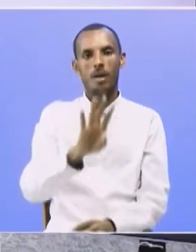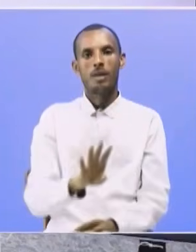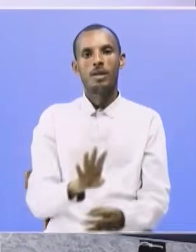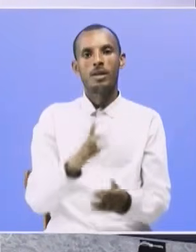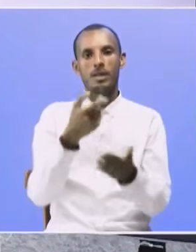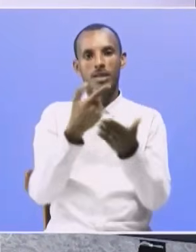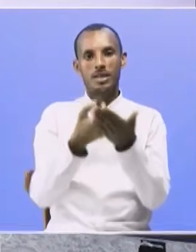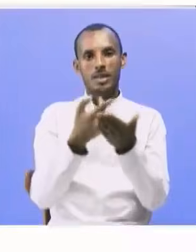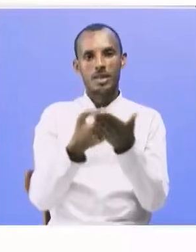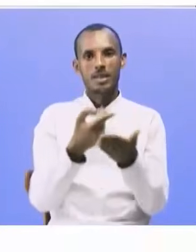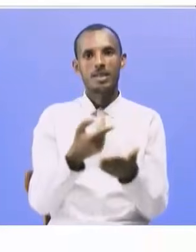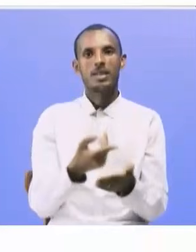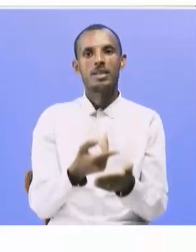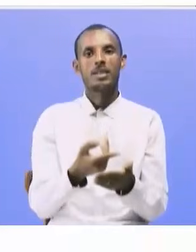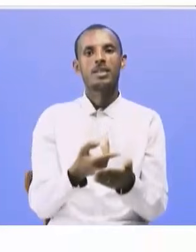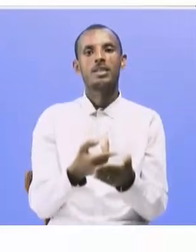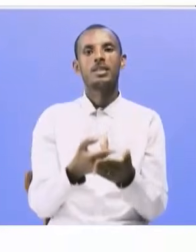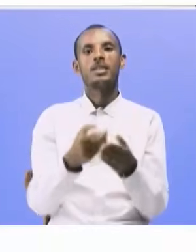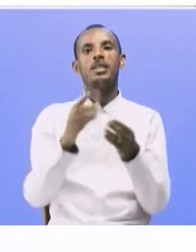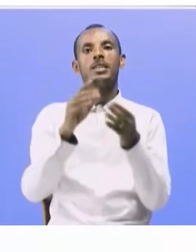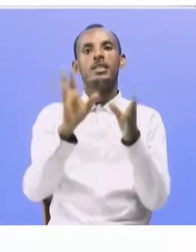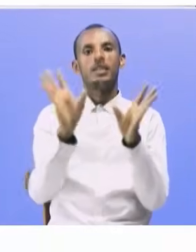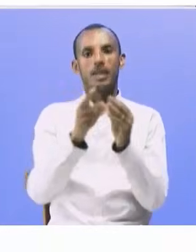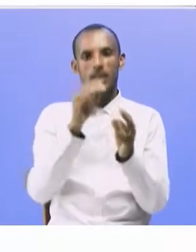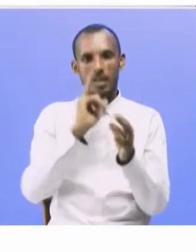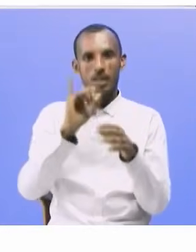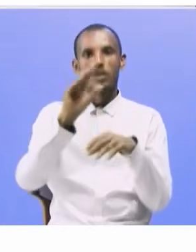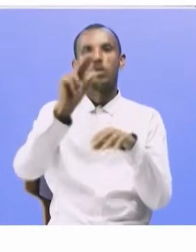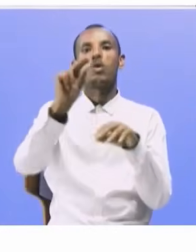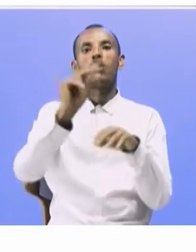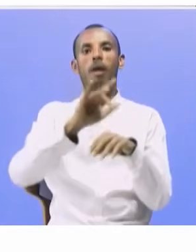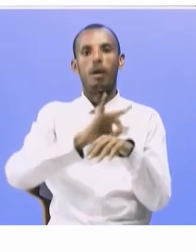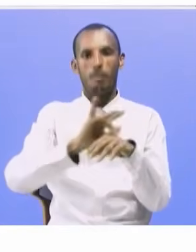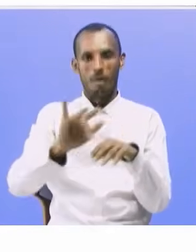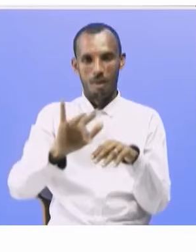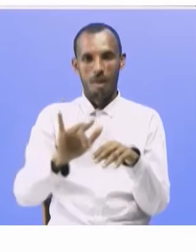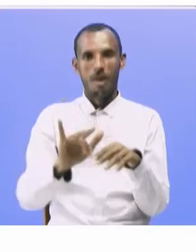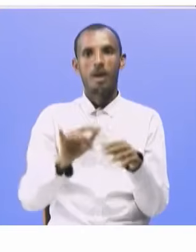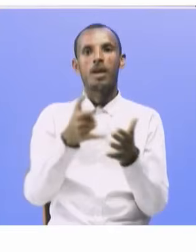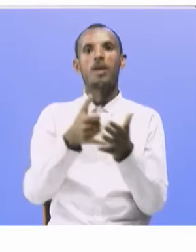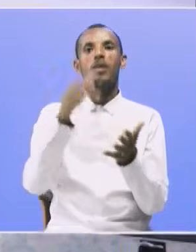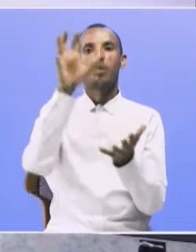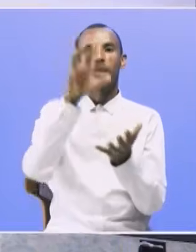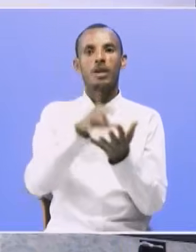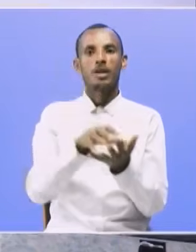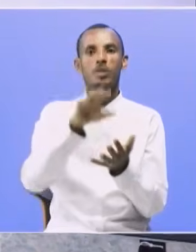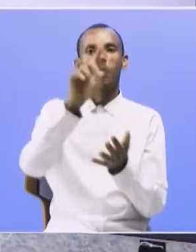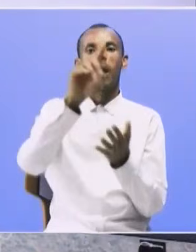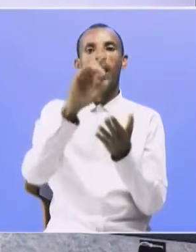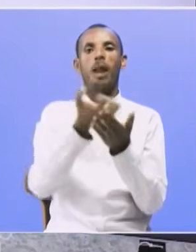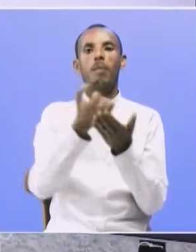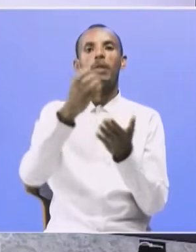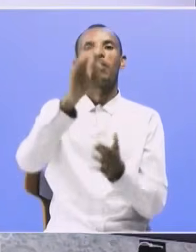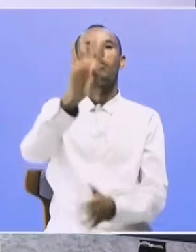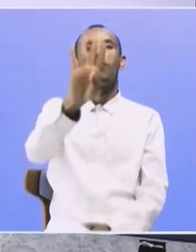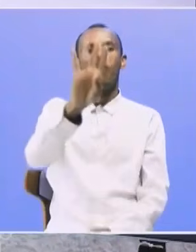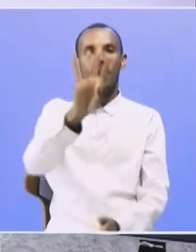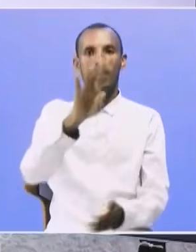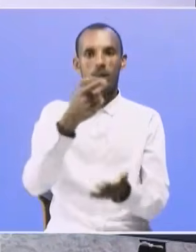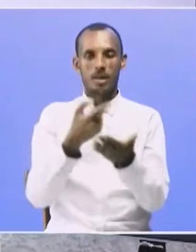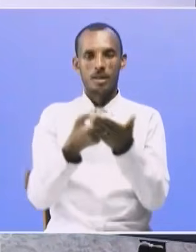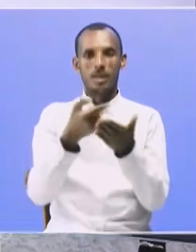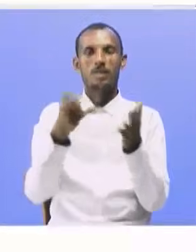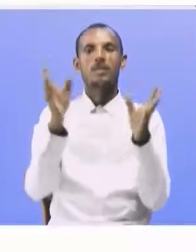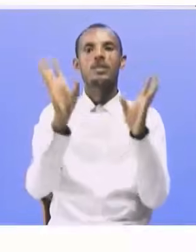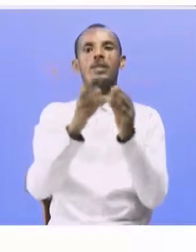this set is not an empty. It contains one element. It contains 4. Therefore, this set is